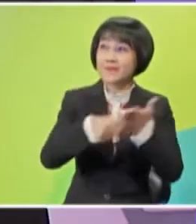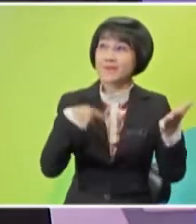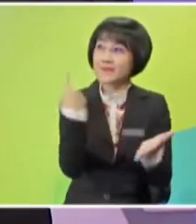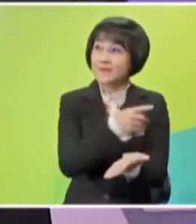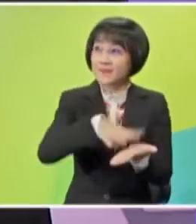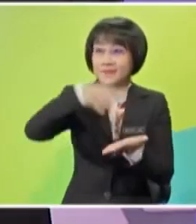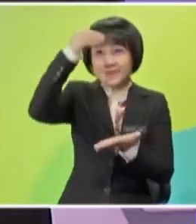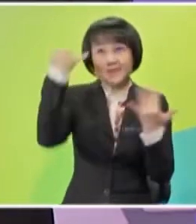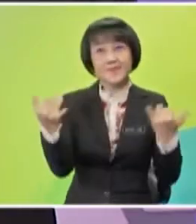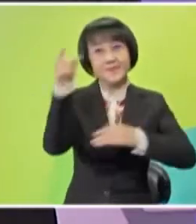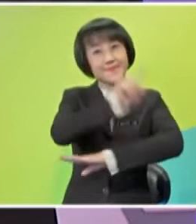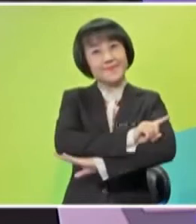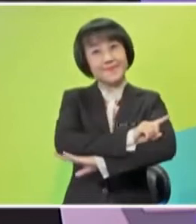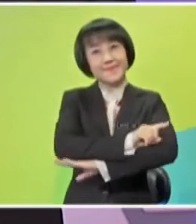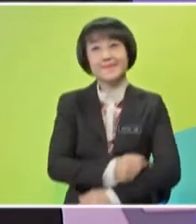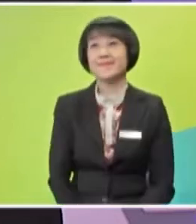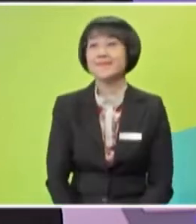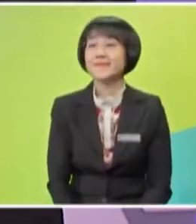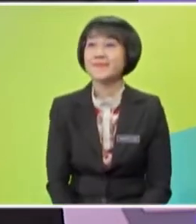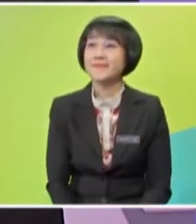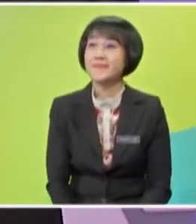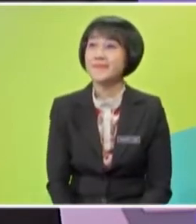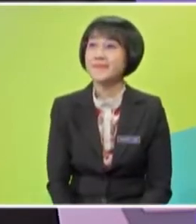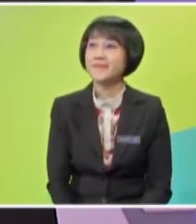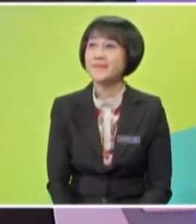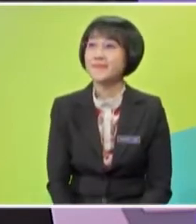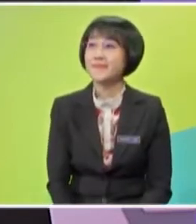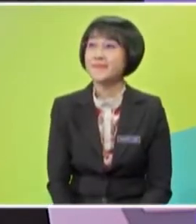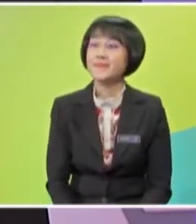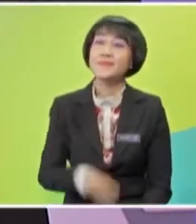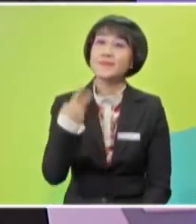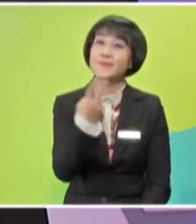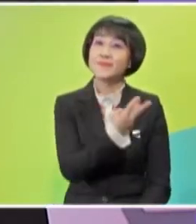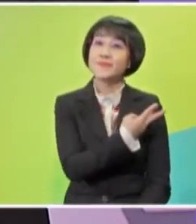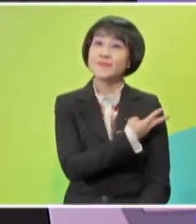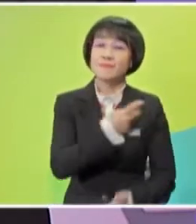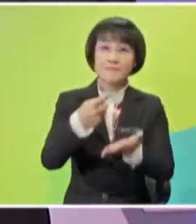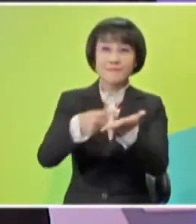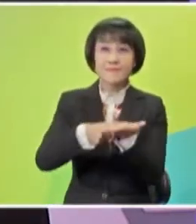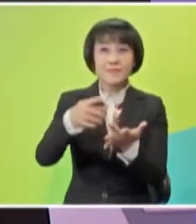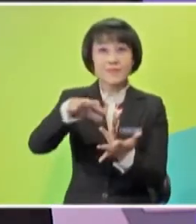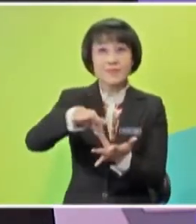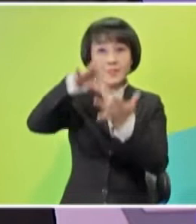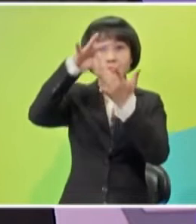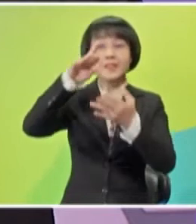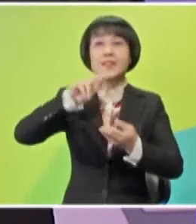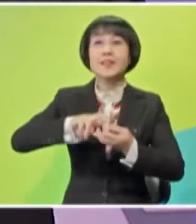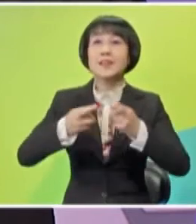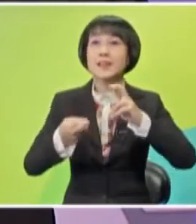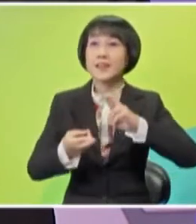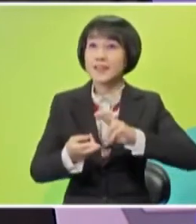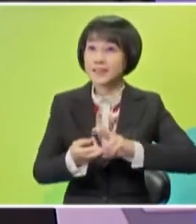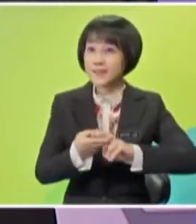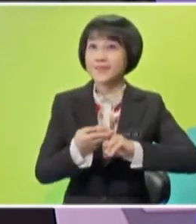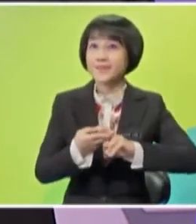so now let's continue with our lesson. Yes. Okay. So, we are going to discuss about special relationships. Oh,